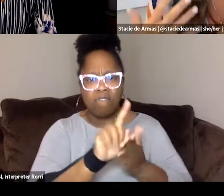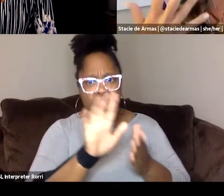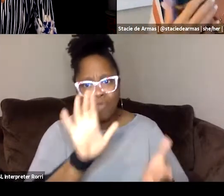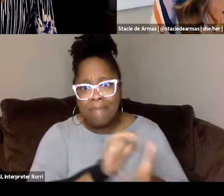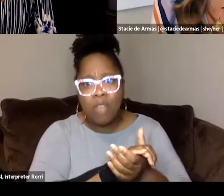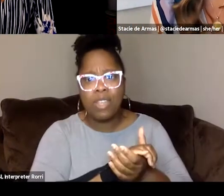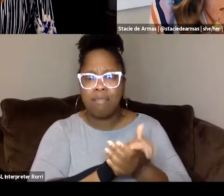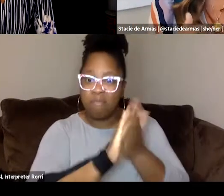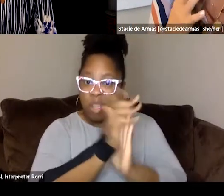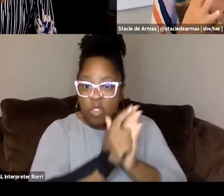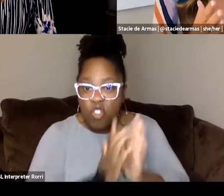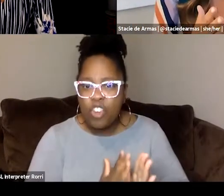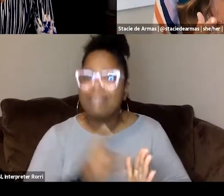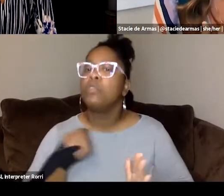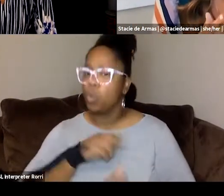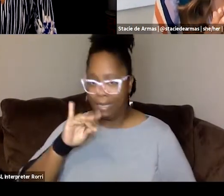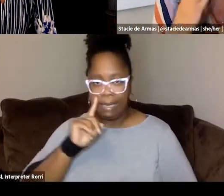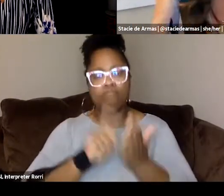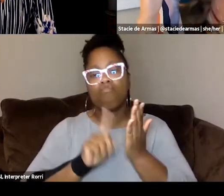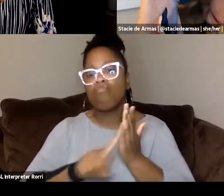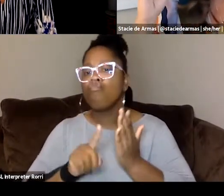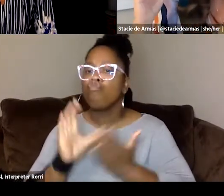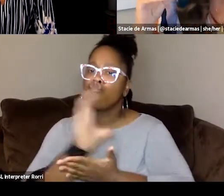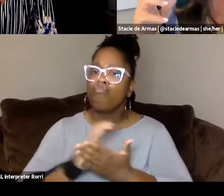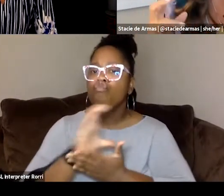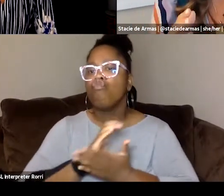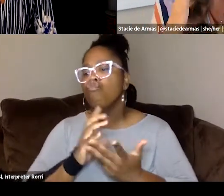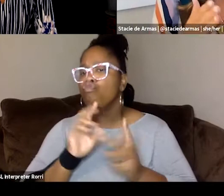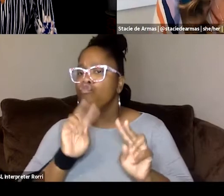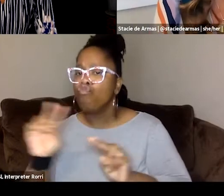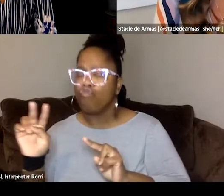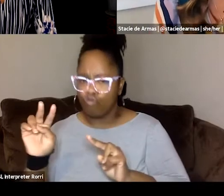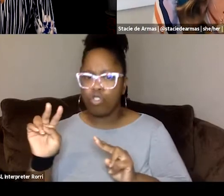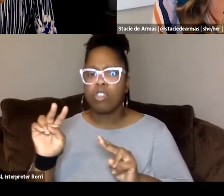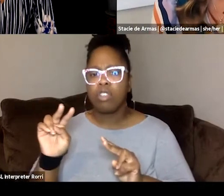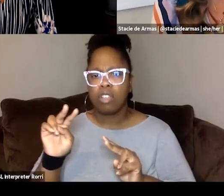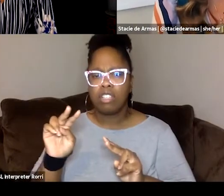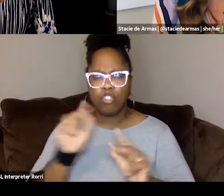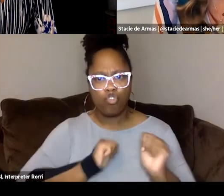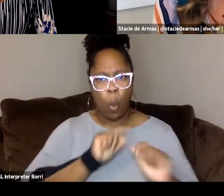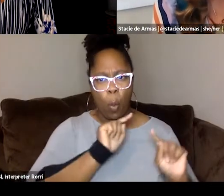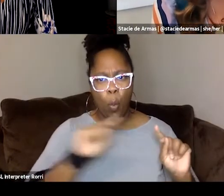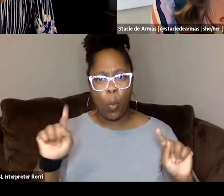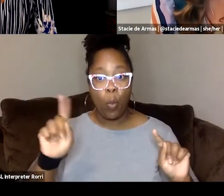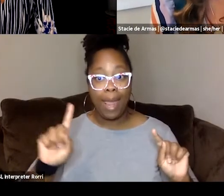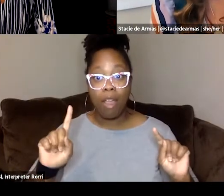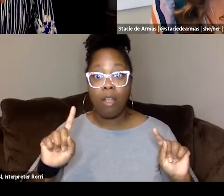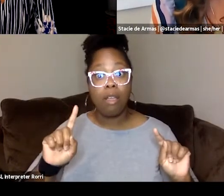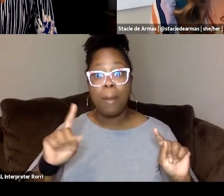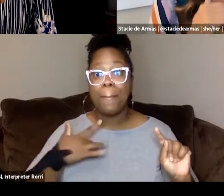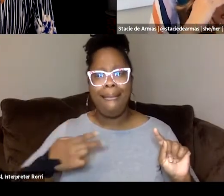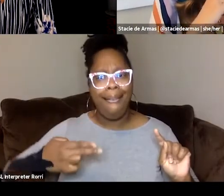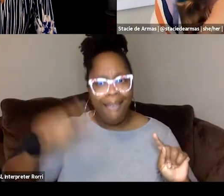right? So we did some work on that where we took a look, and to get a little bit in the weeds, we took a look at the shows where Latinas have the highest representation